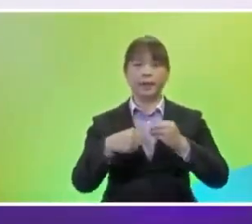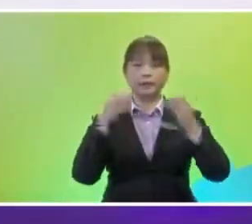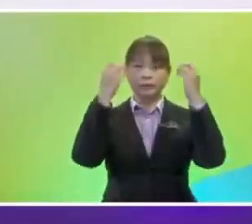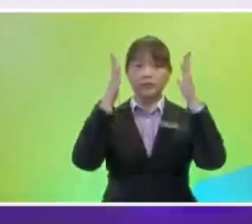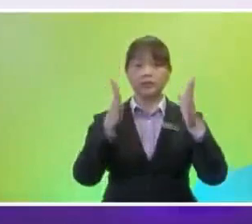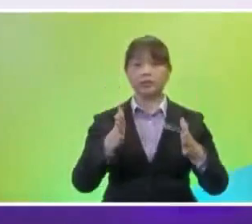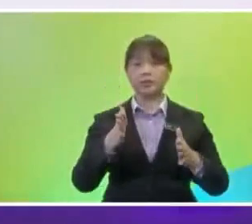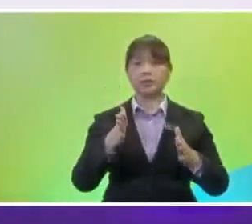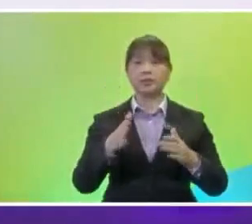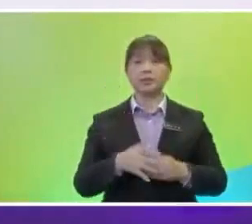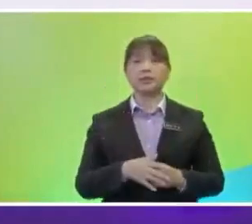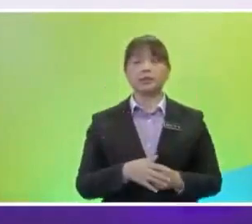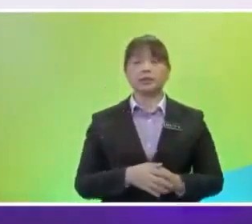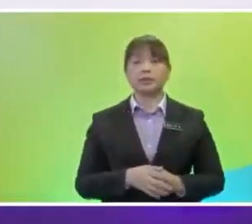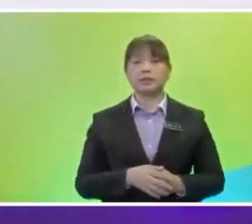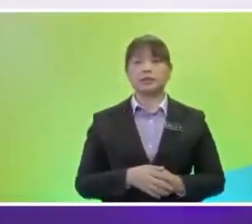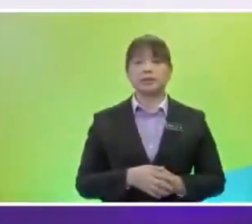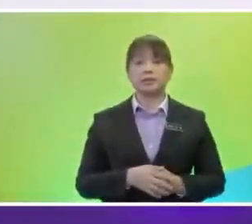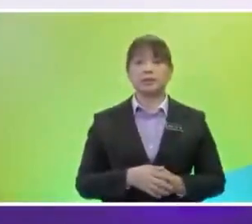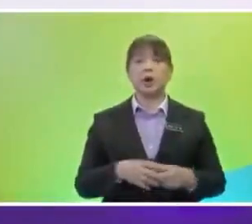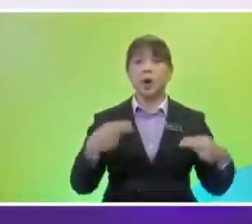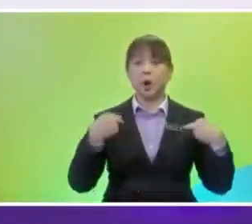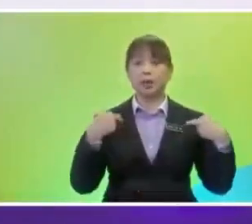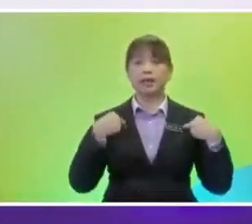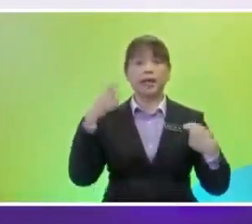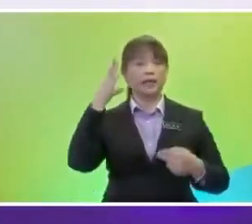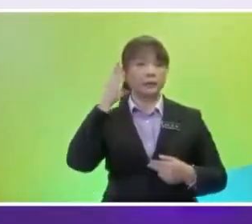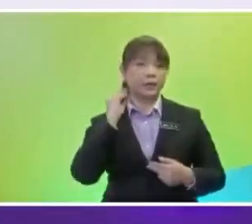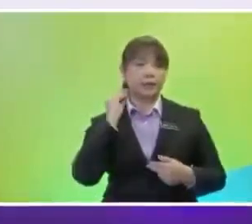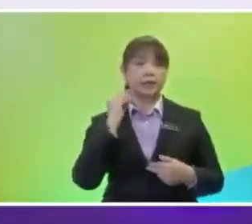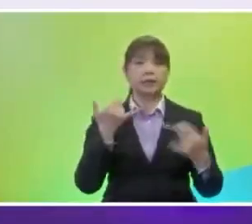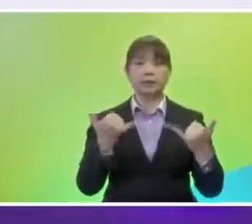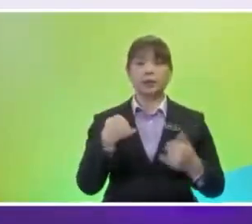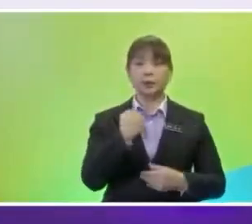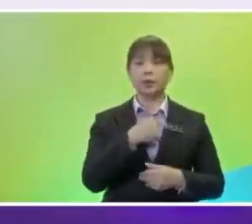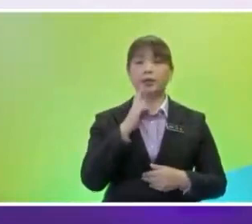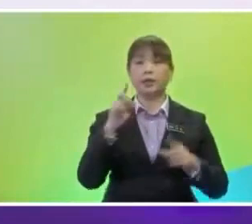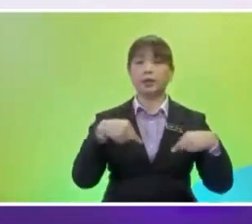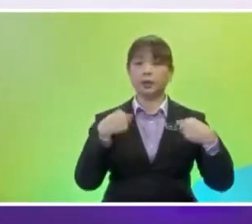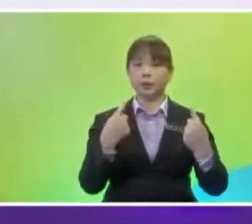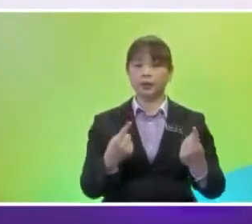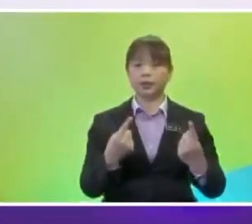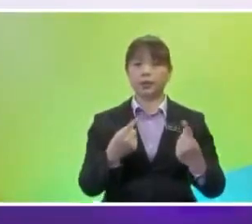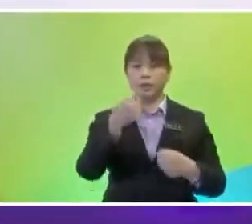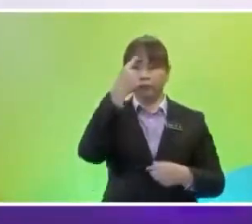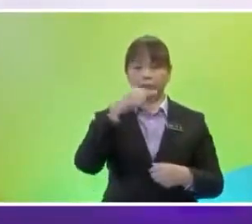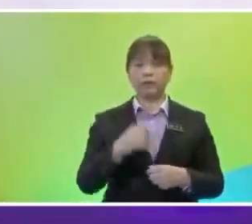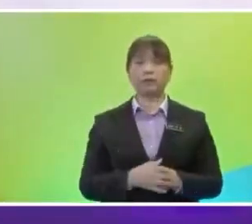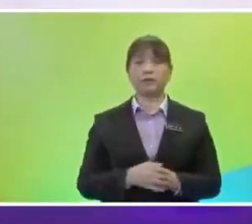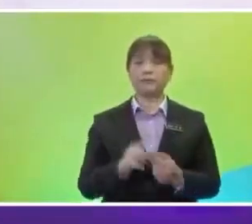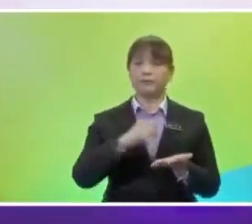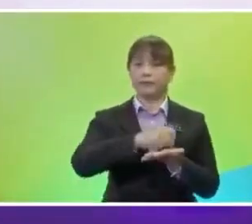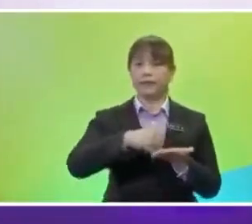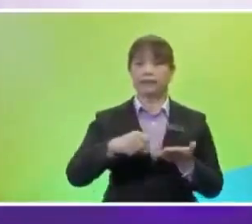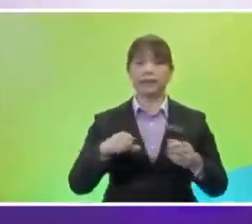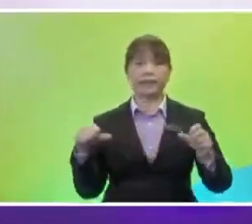New Zealand. Okay. Next, we are going to do a writing activity and it's matching time. All right. Okay, for this activity, our pupils